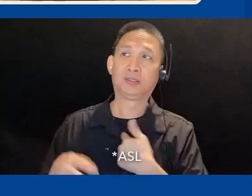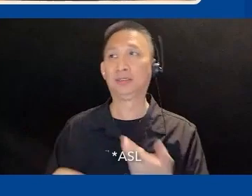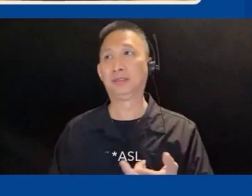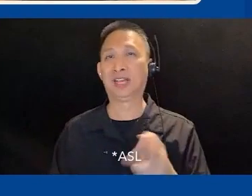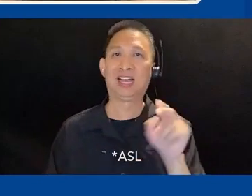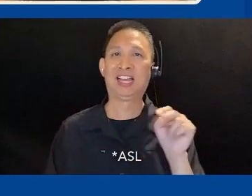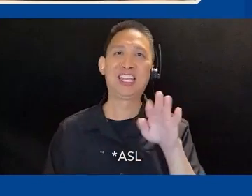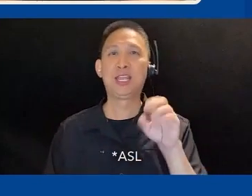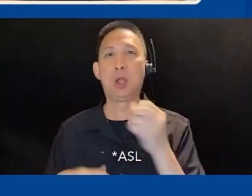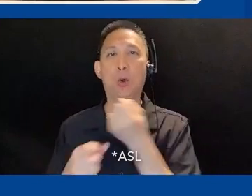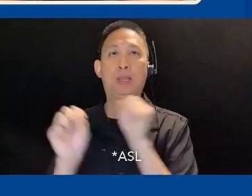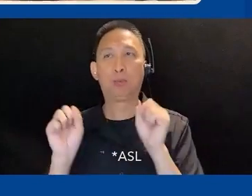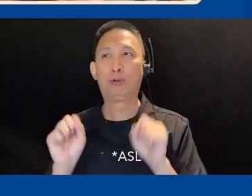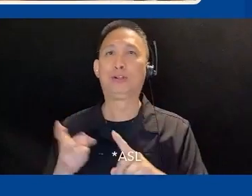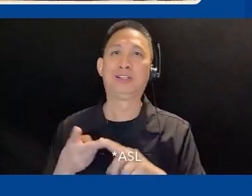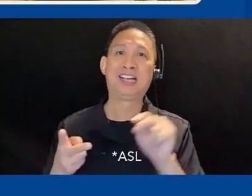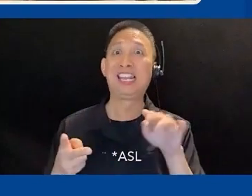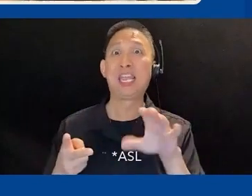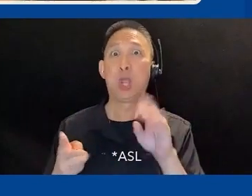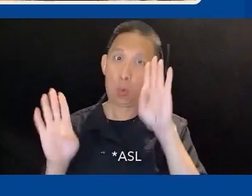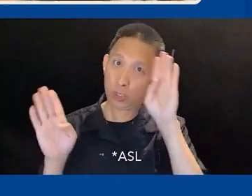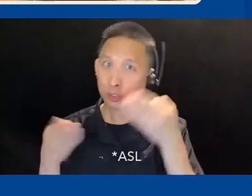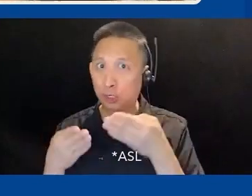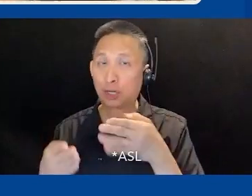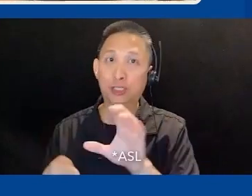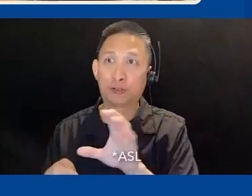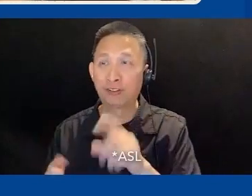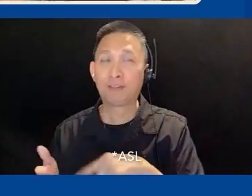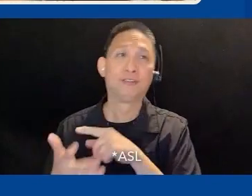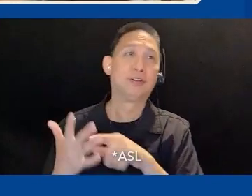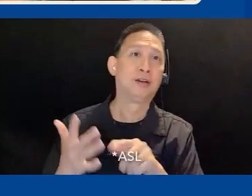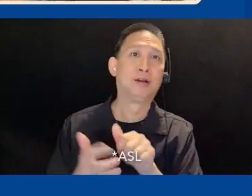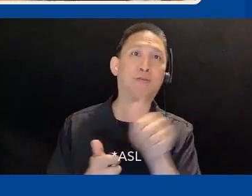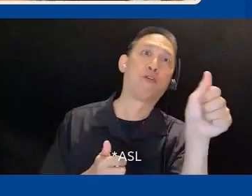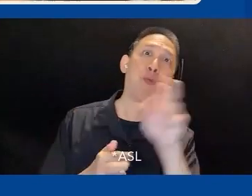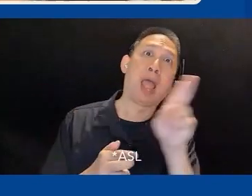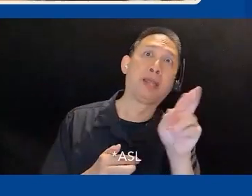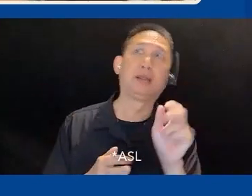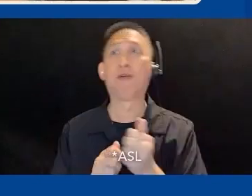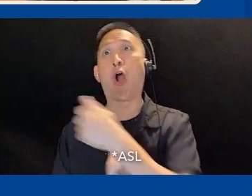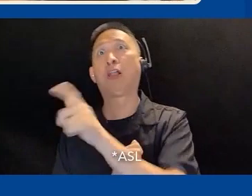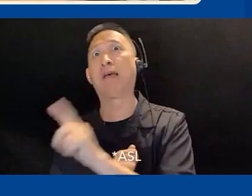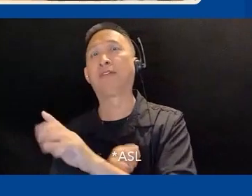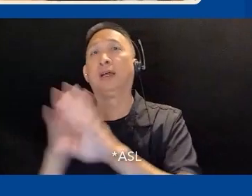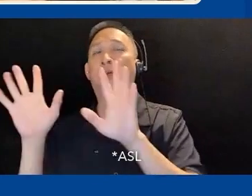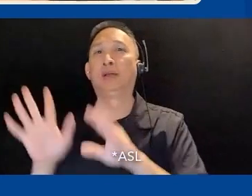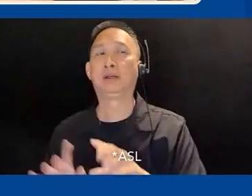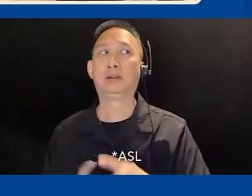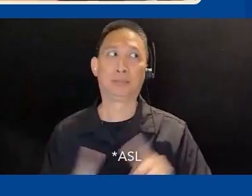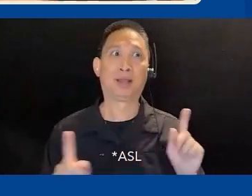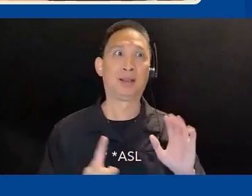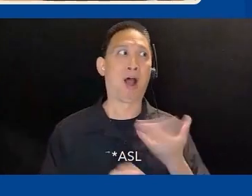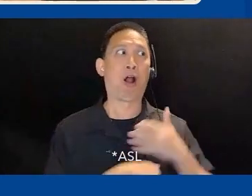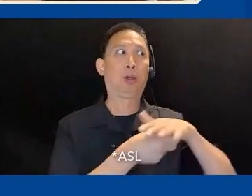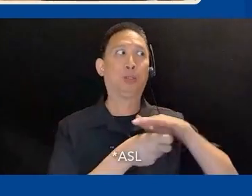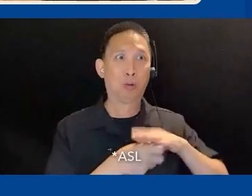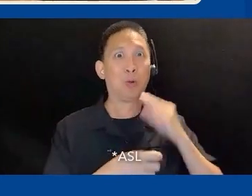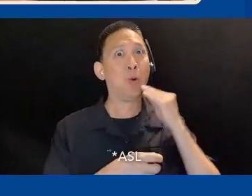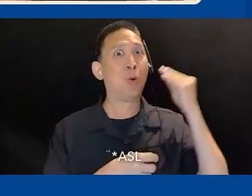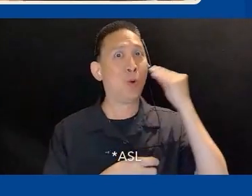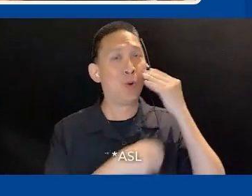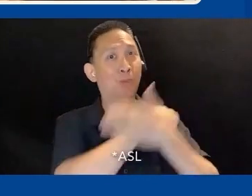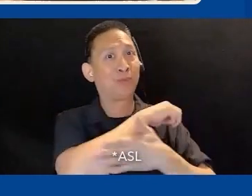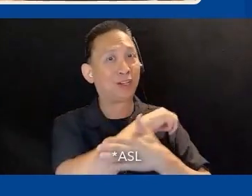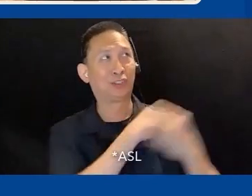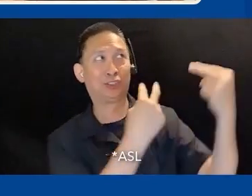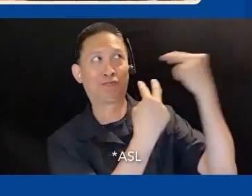neoconservatives, far right, the US, it's judgment from those governments, from, you know, home countries, your parents'